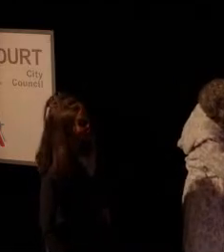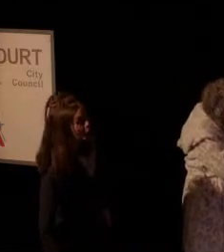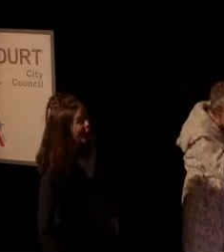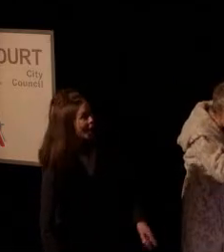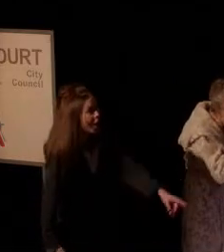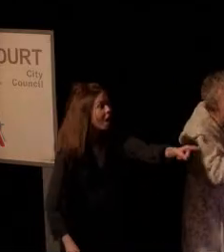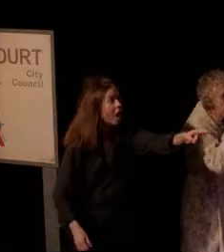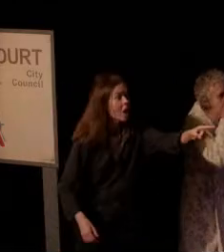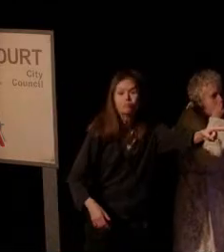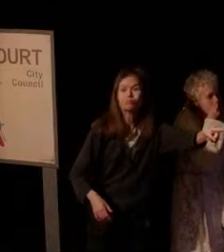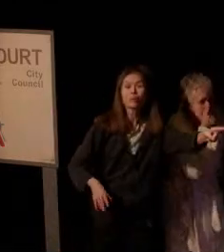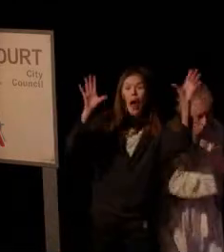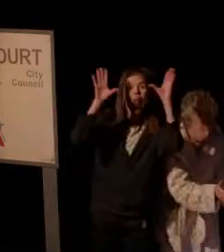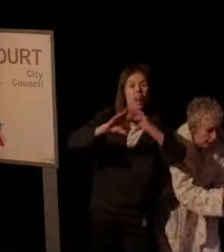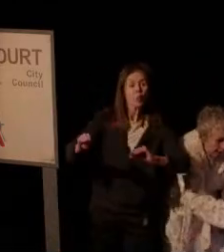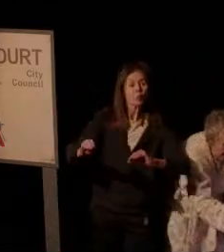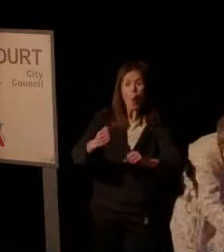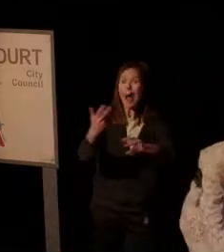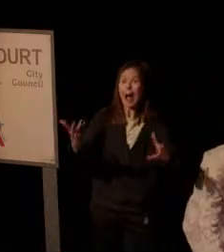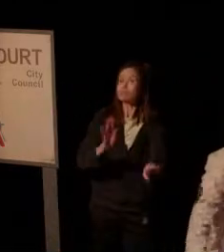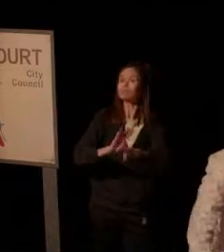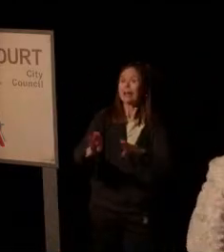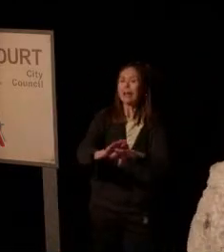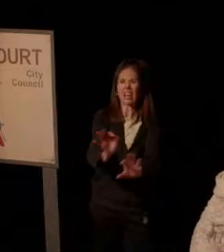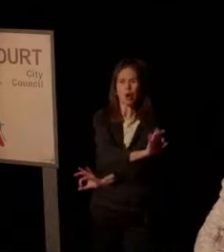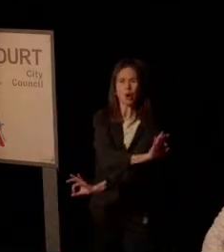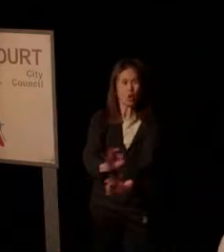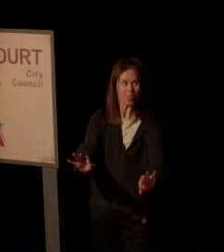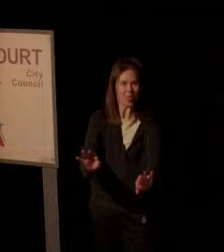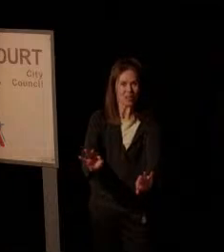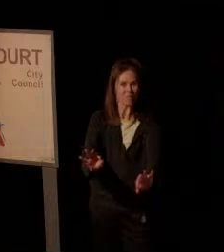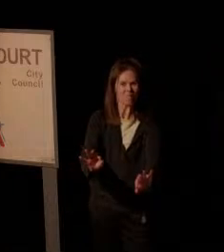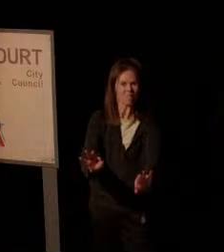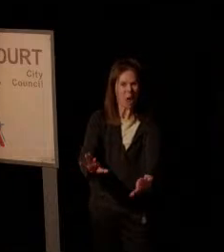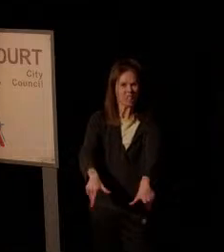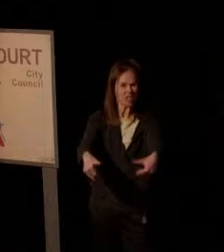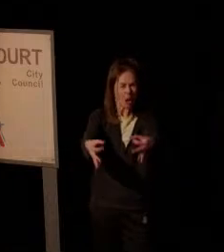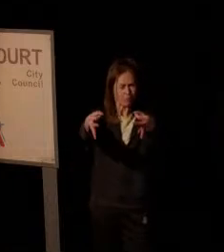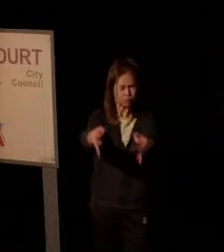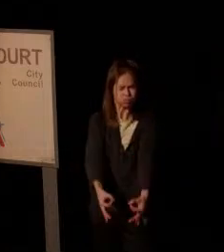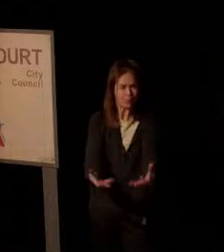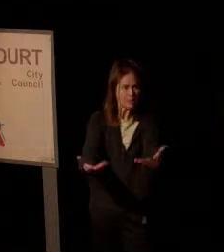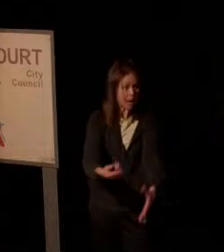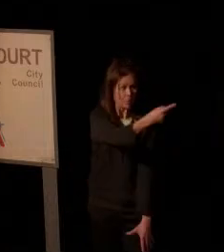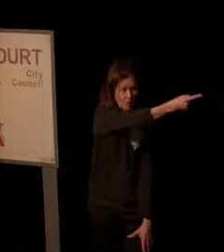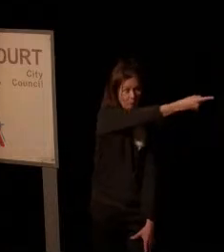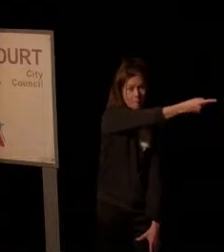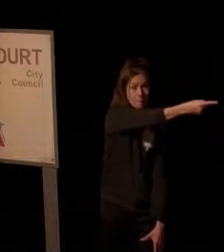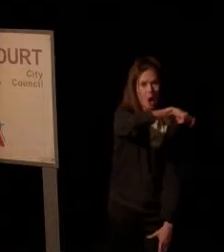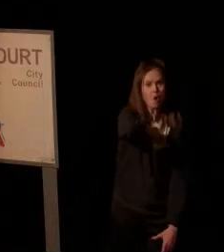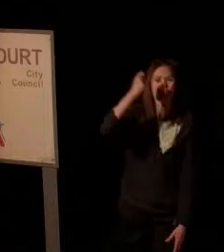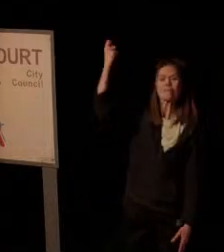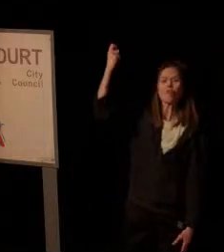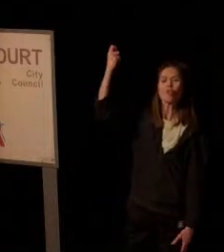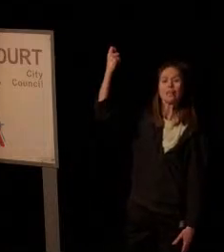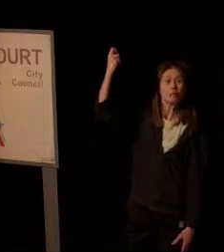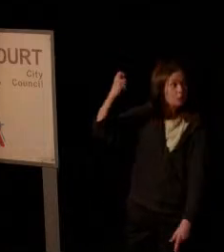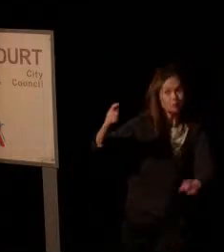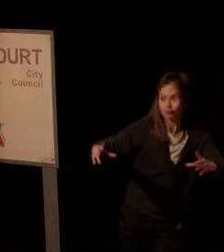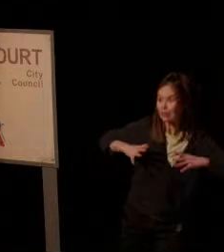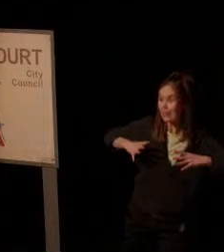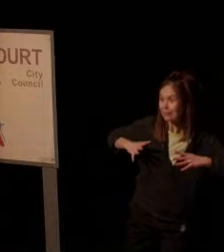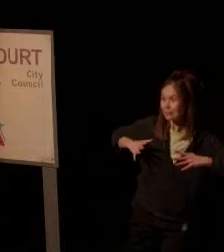There are no practice rounds. When you're out, you're out. And my word is final. Okay? Are we all